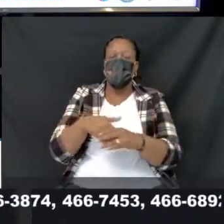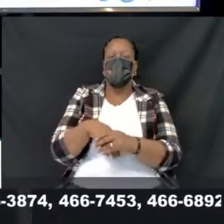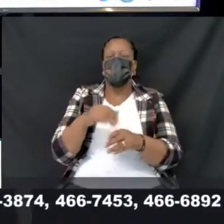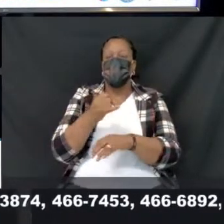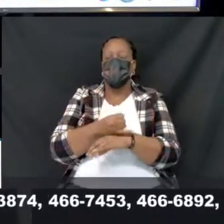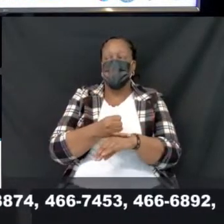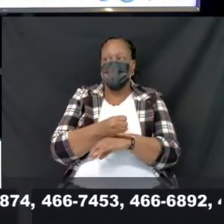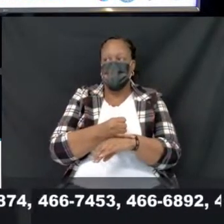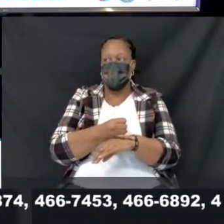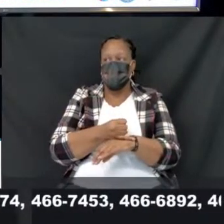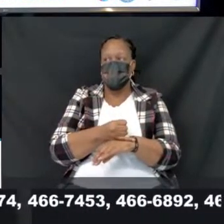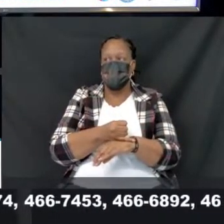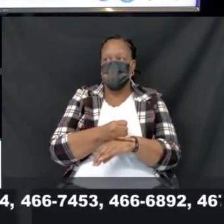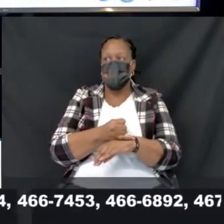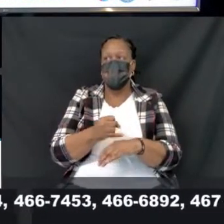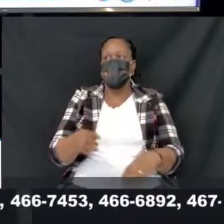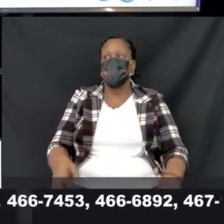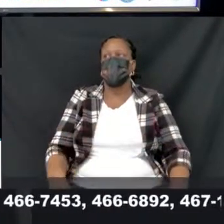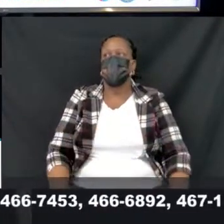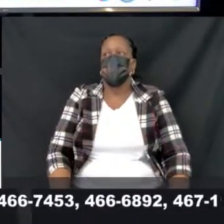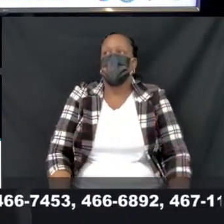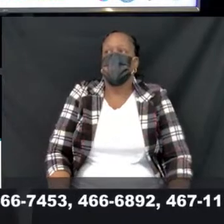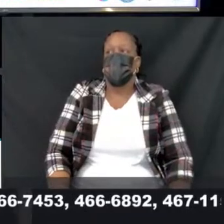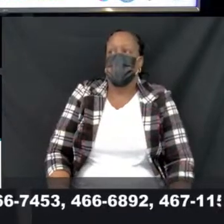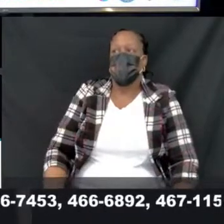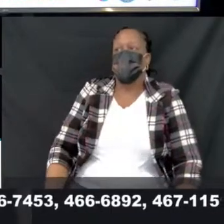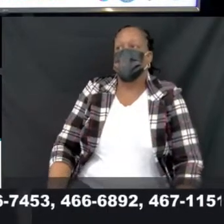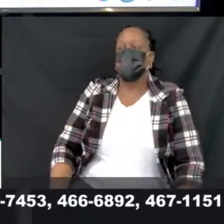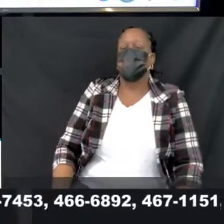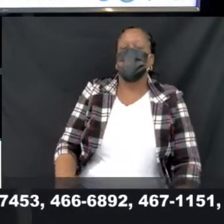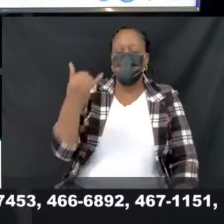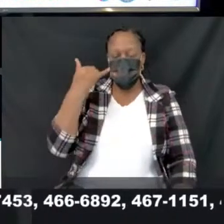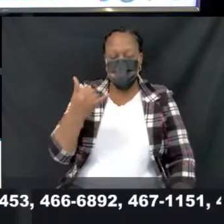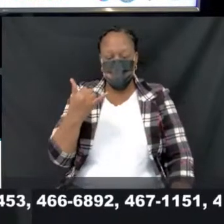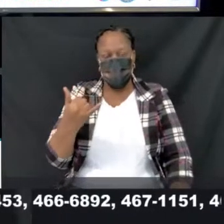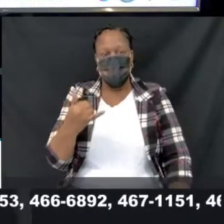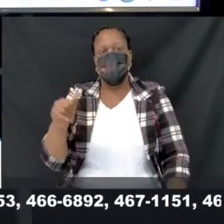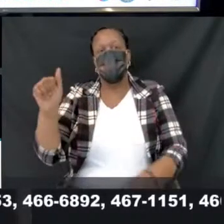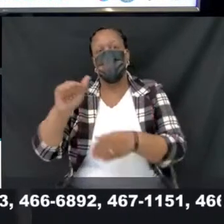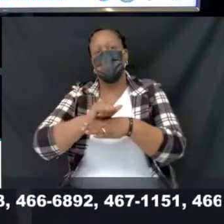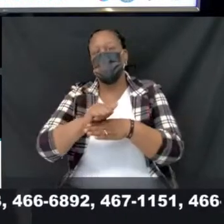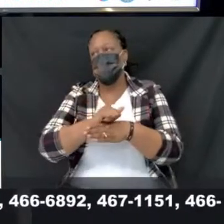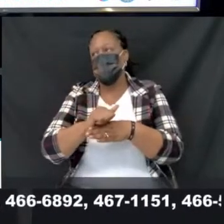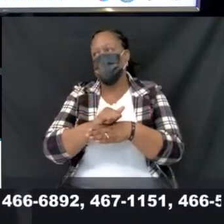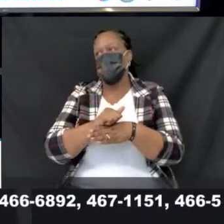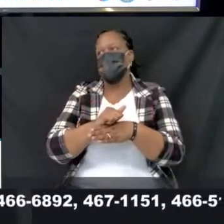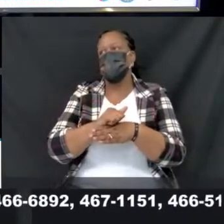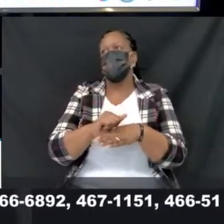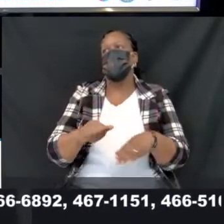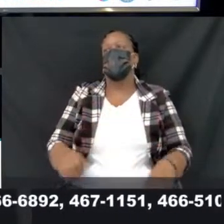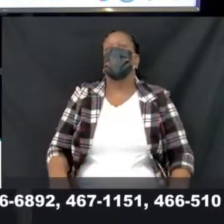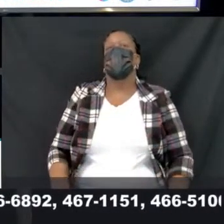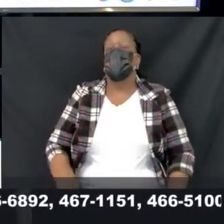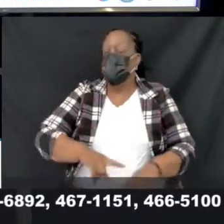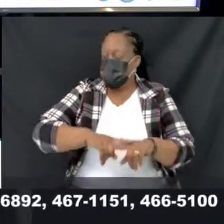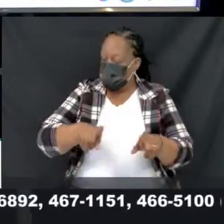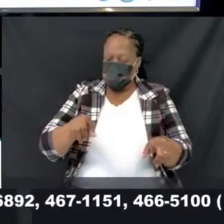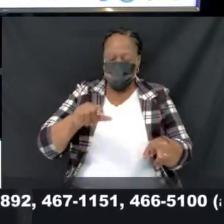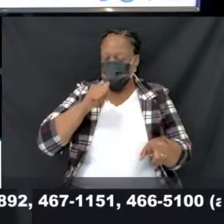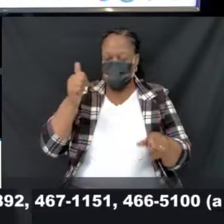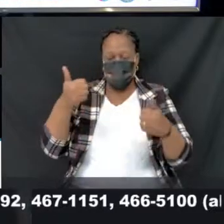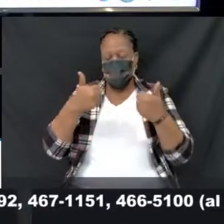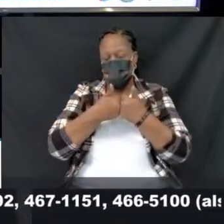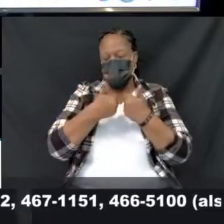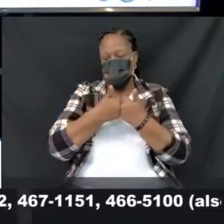that they should be practicing. However, the competitive part of it, very